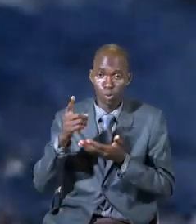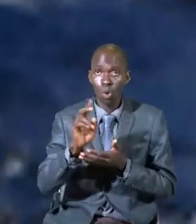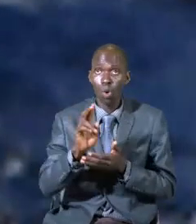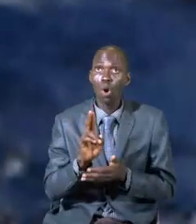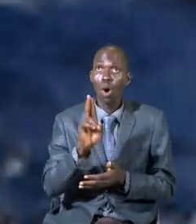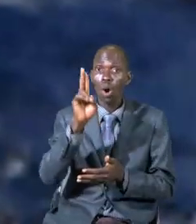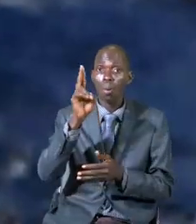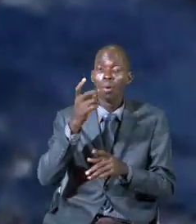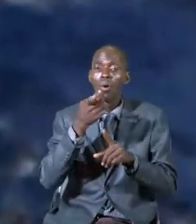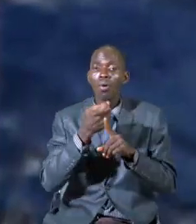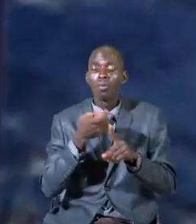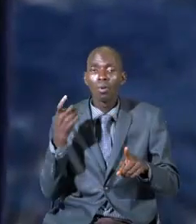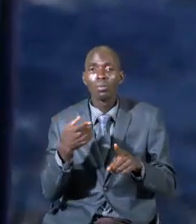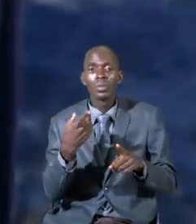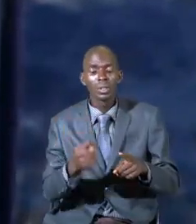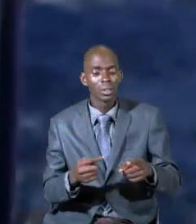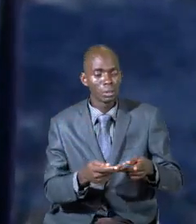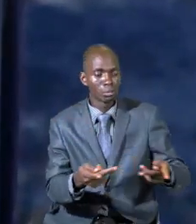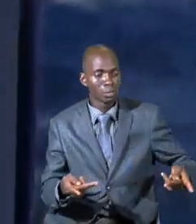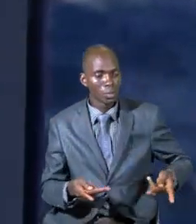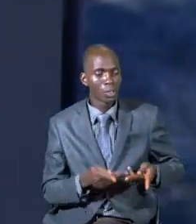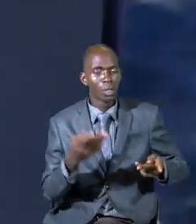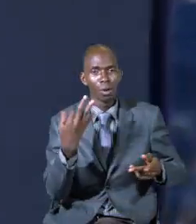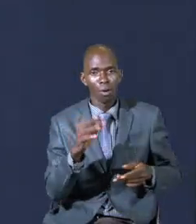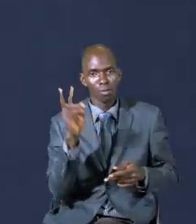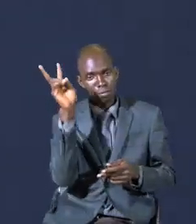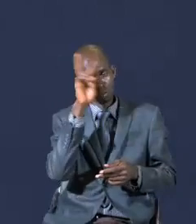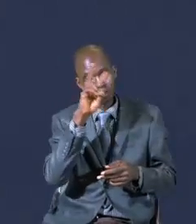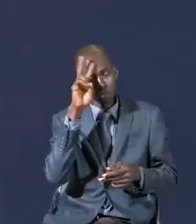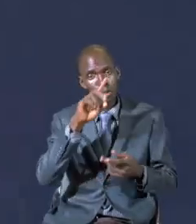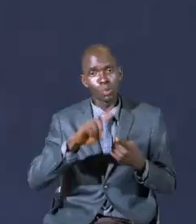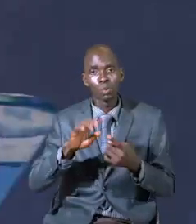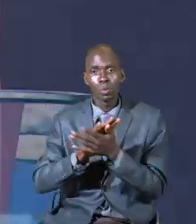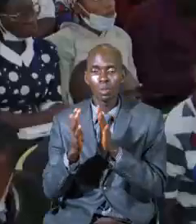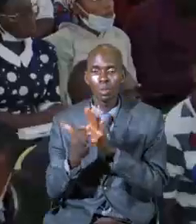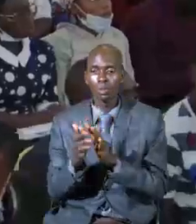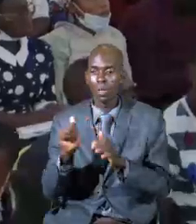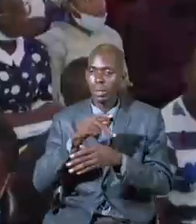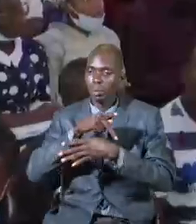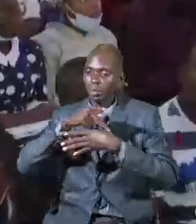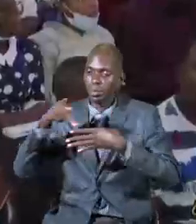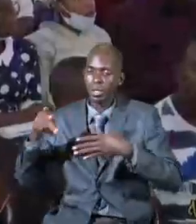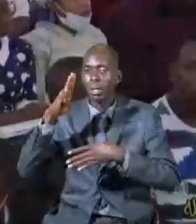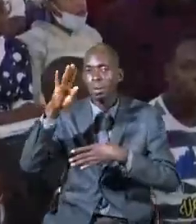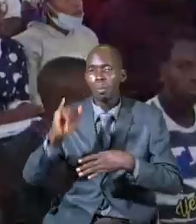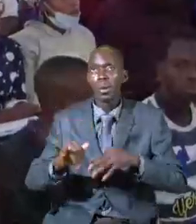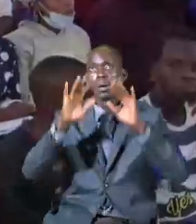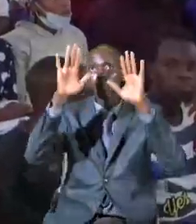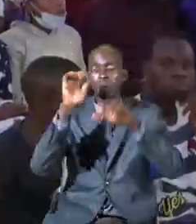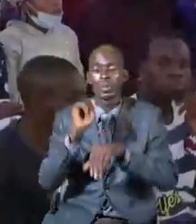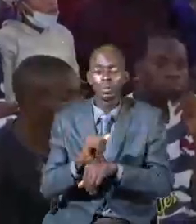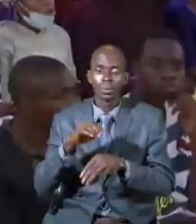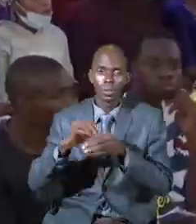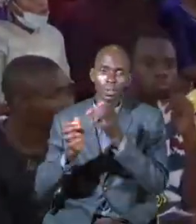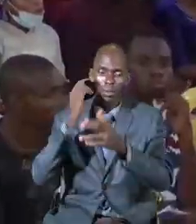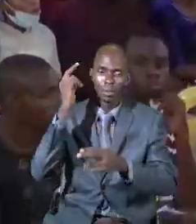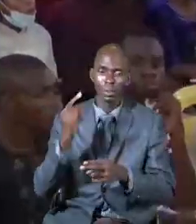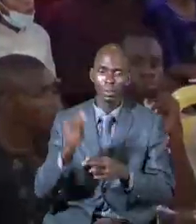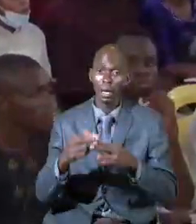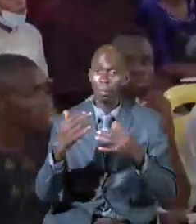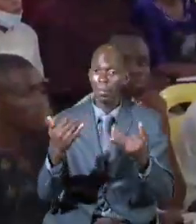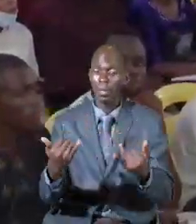to mastery by miracle in Jesus' name. Now, I might talk